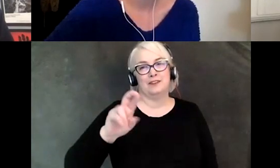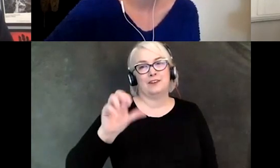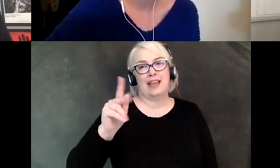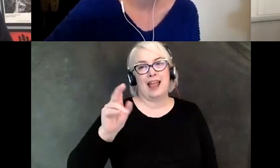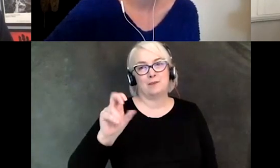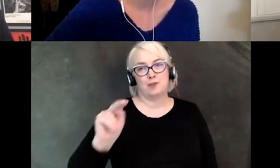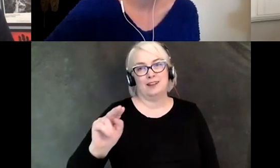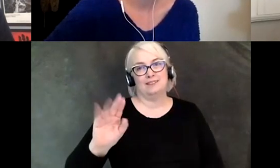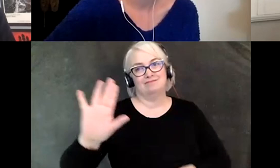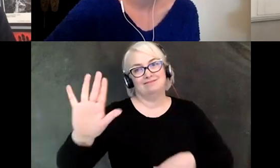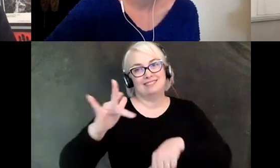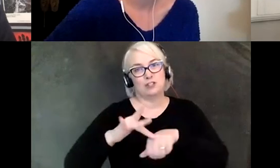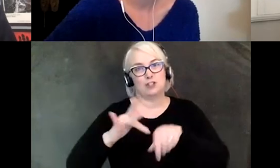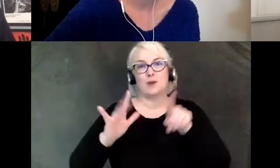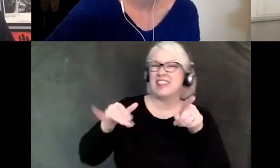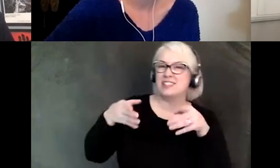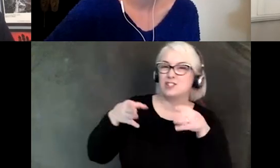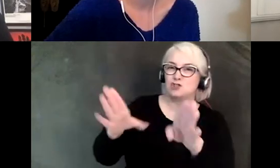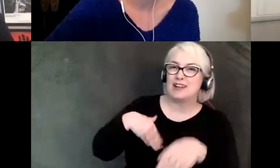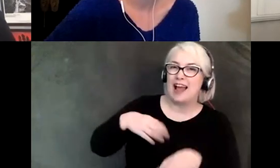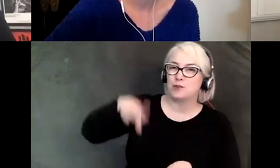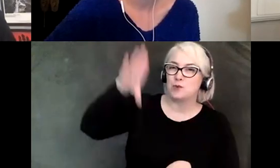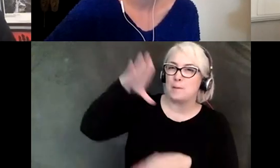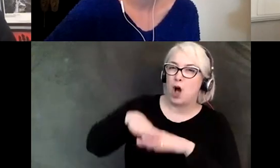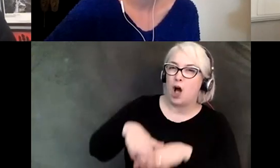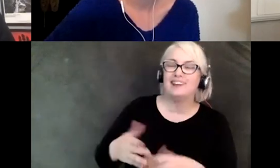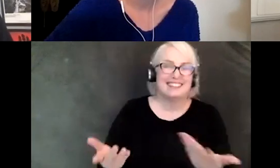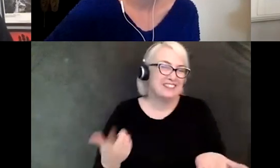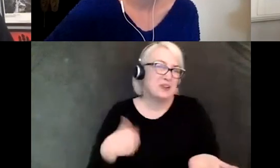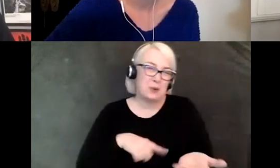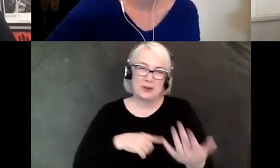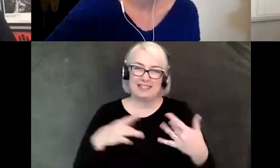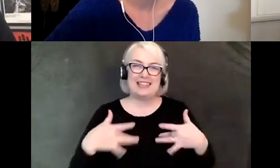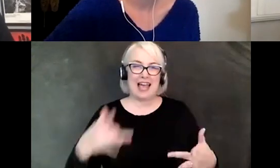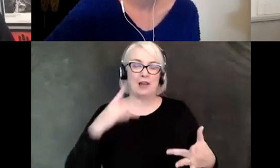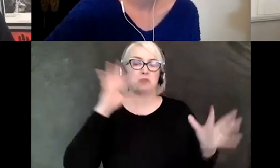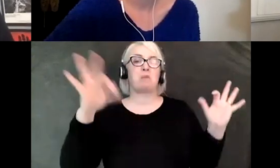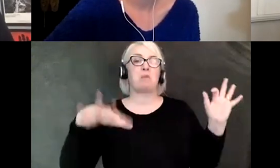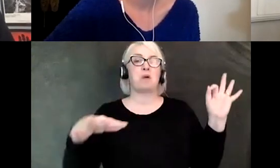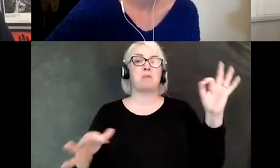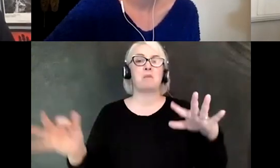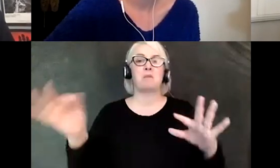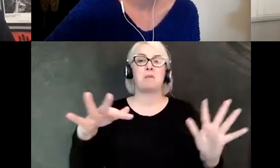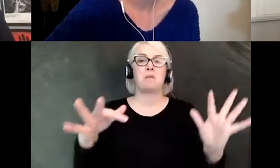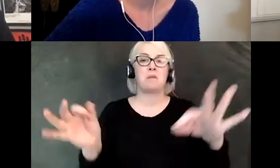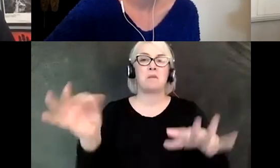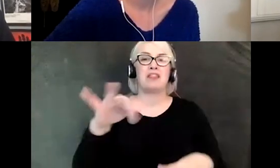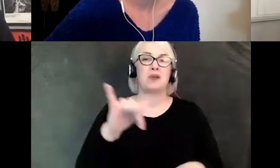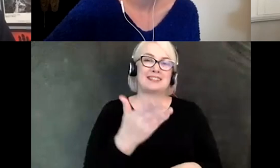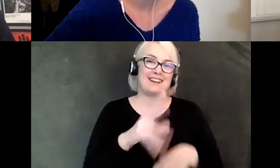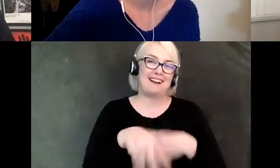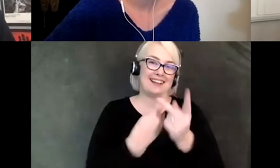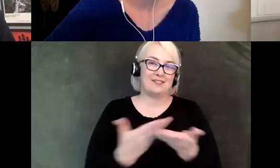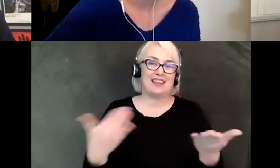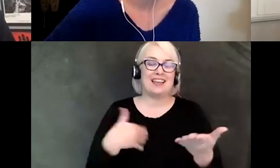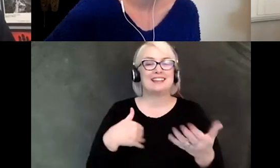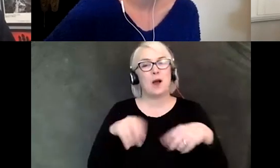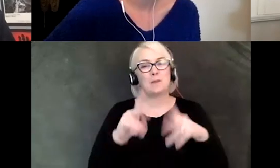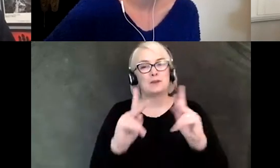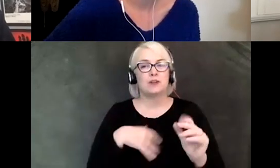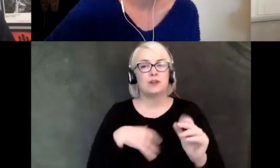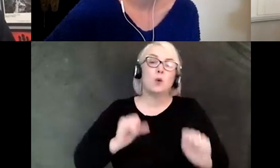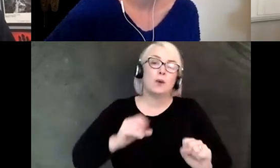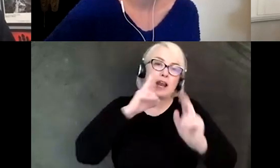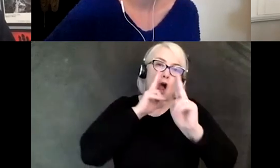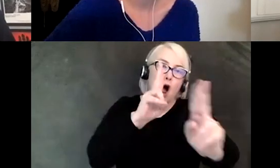up on. Yeah. And so, so we usually like collectively would, would use those as an opportunity to honor people and honor our